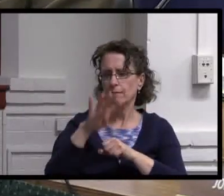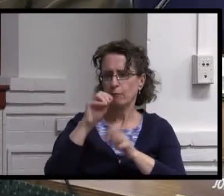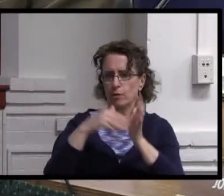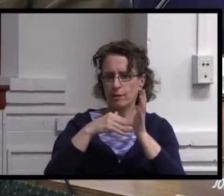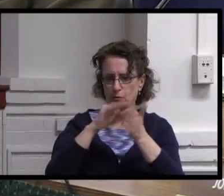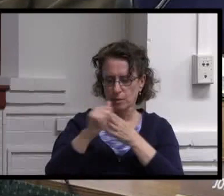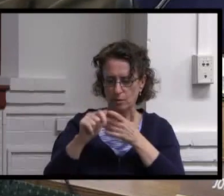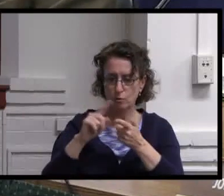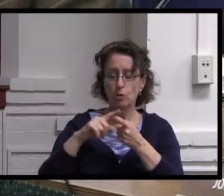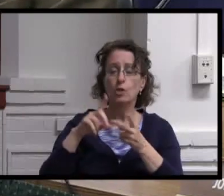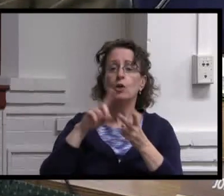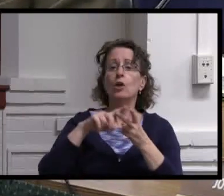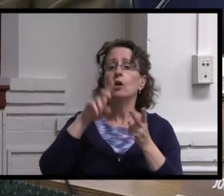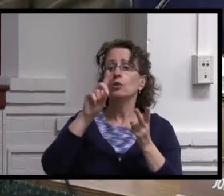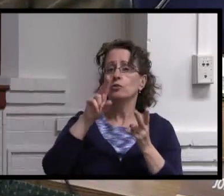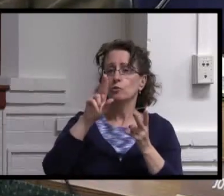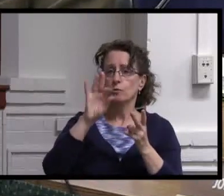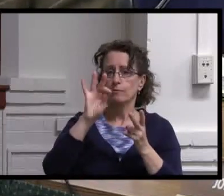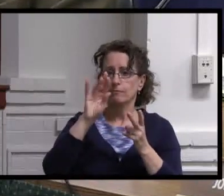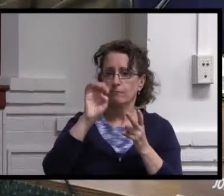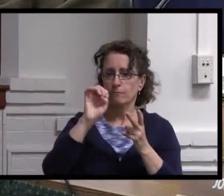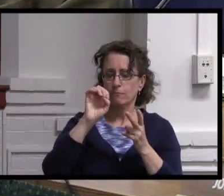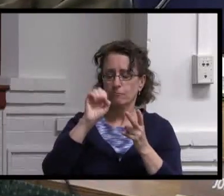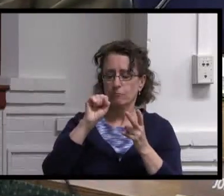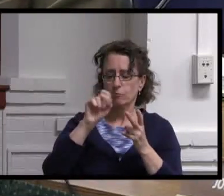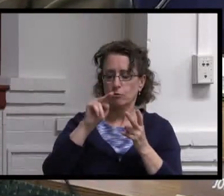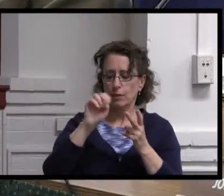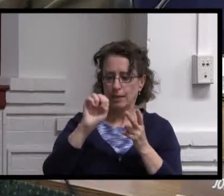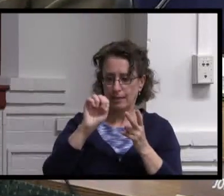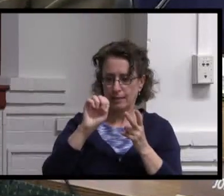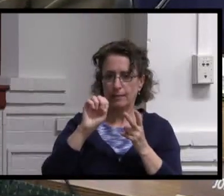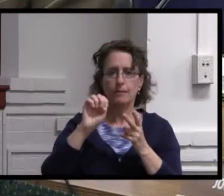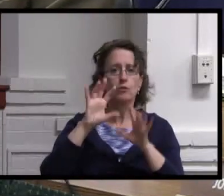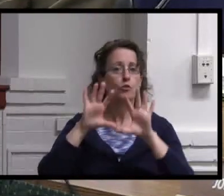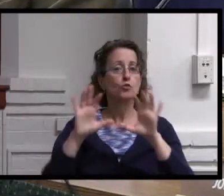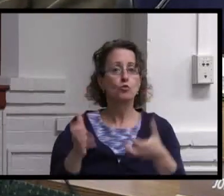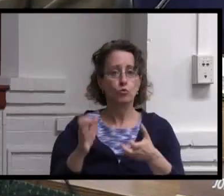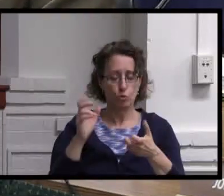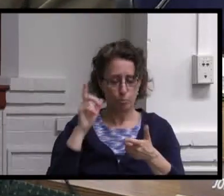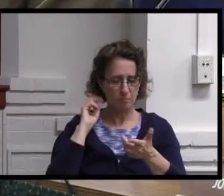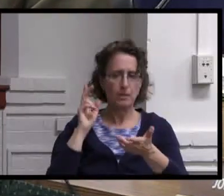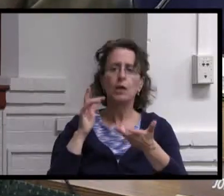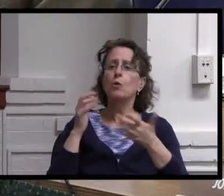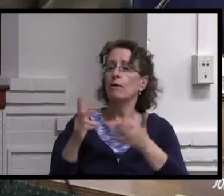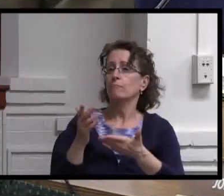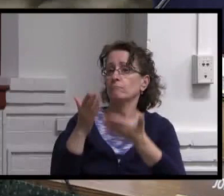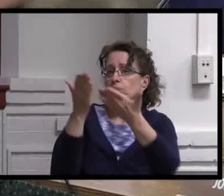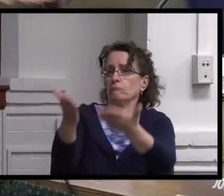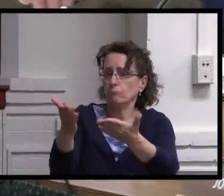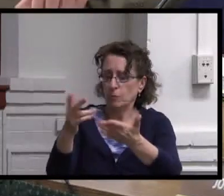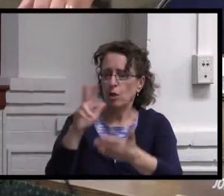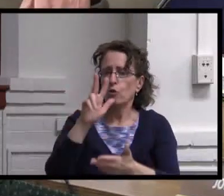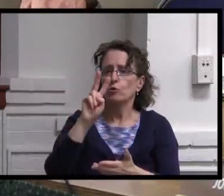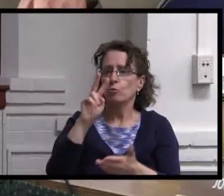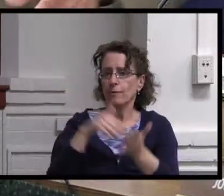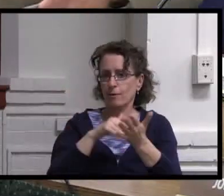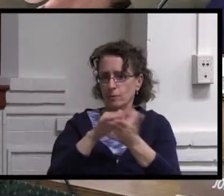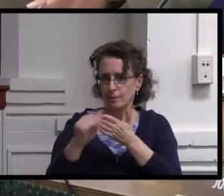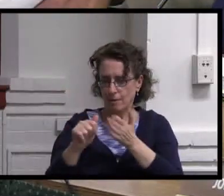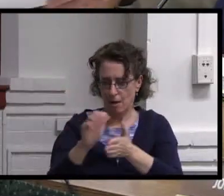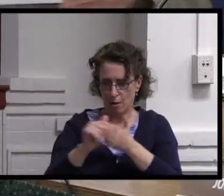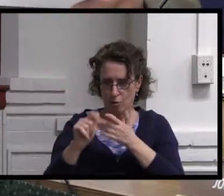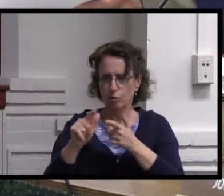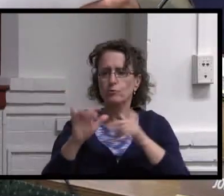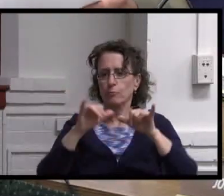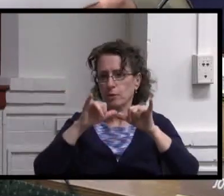from Dufresne Group to do the construction engineering services for $32,300, and we recommend your approval. Great. And this money is coming out of